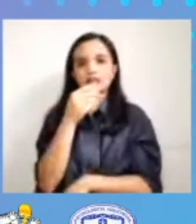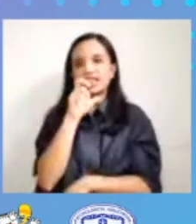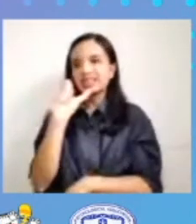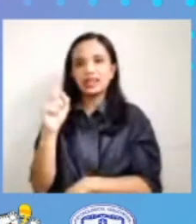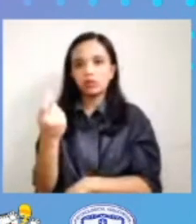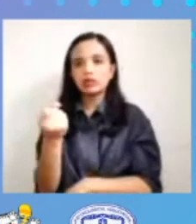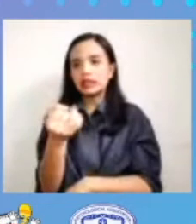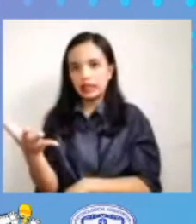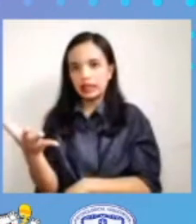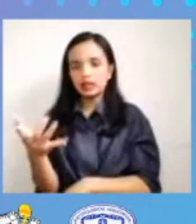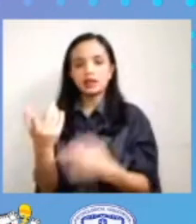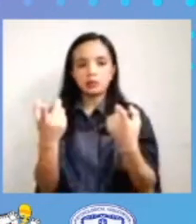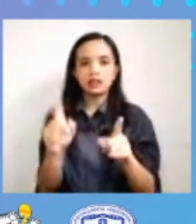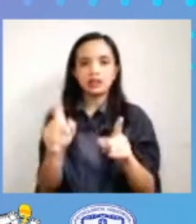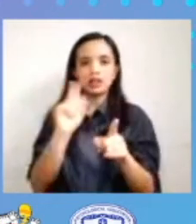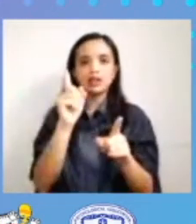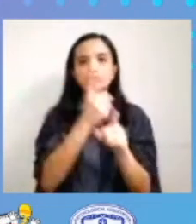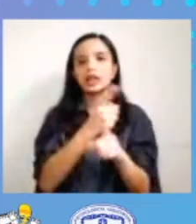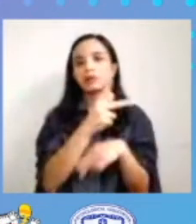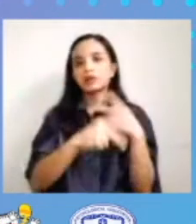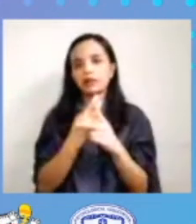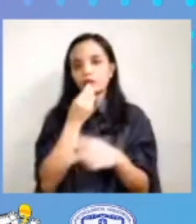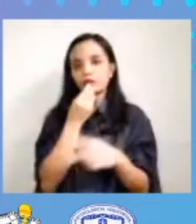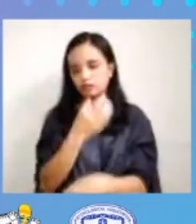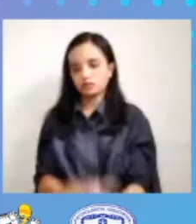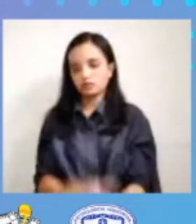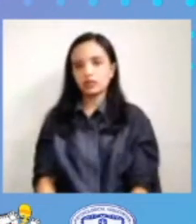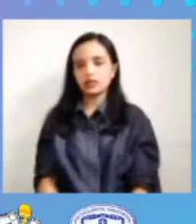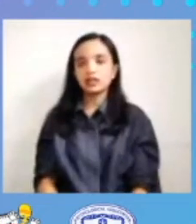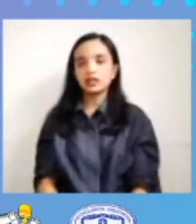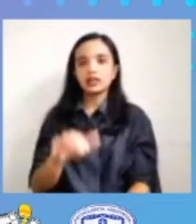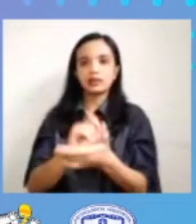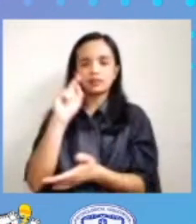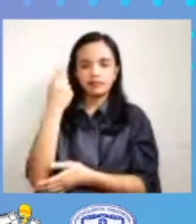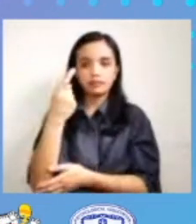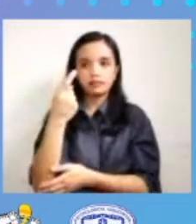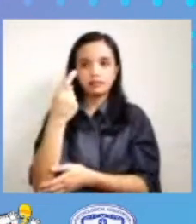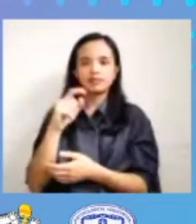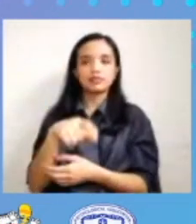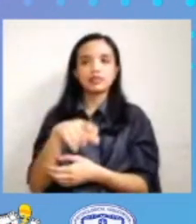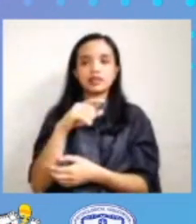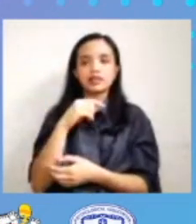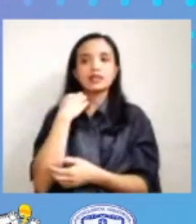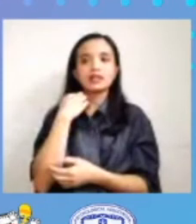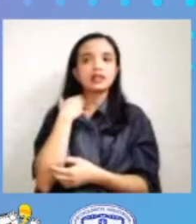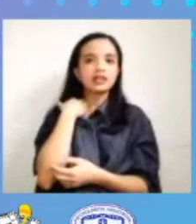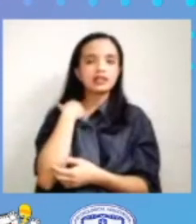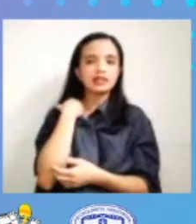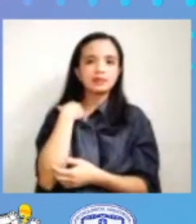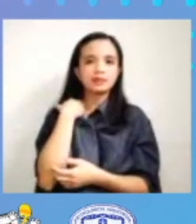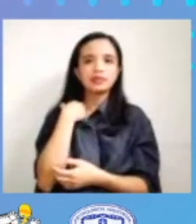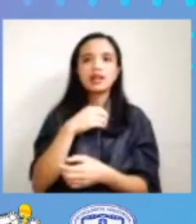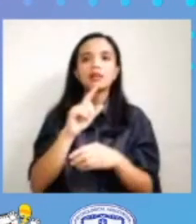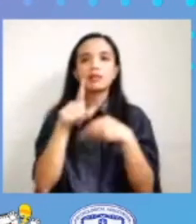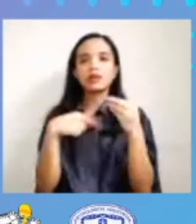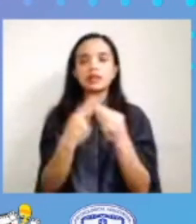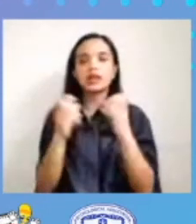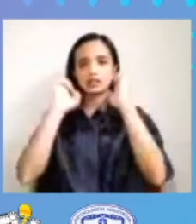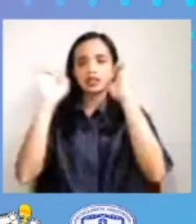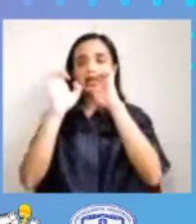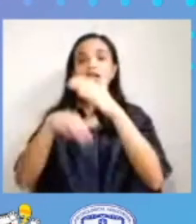do 2 things with that. It's either we burn it or we store it. Okay? So our whole body burns